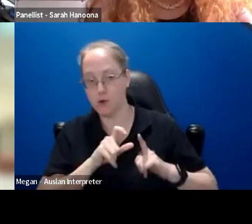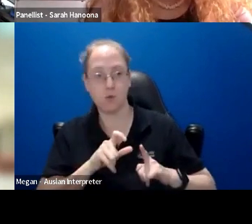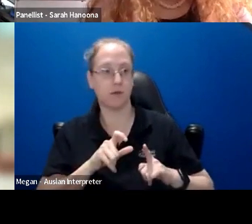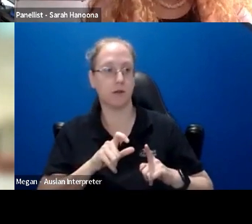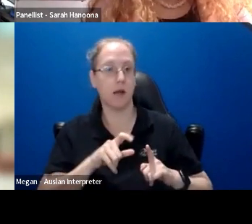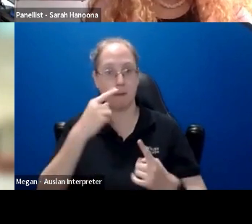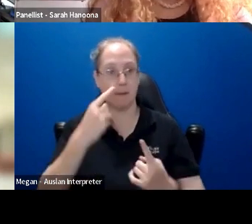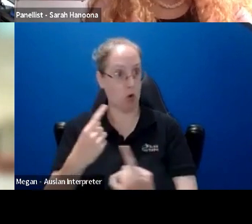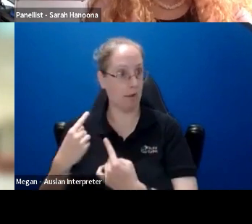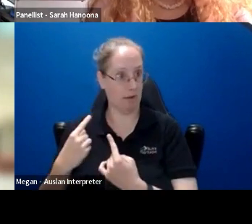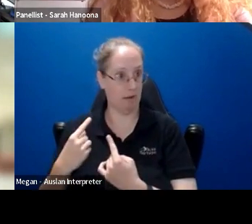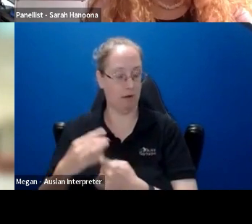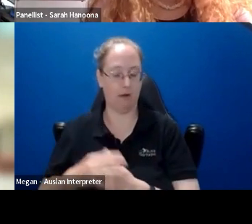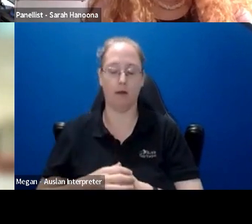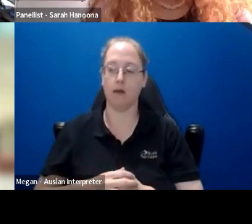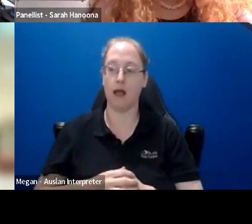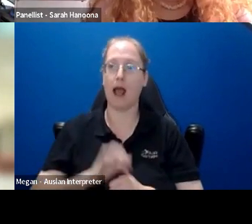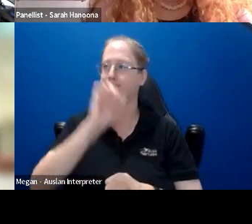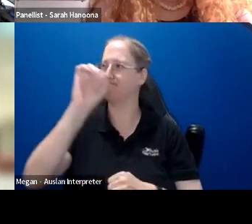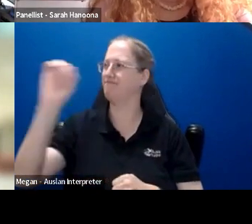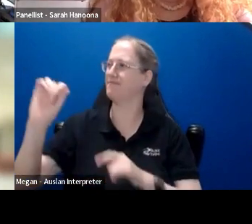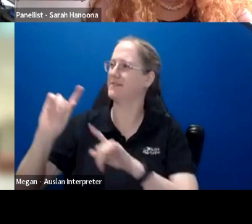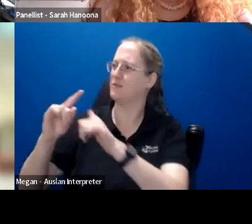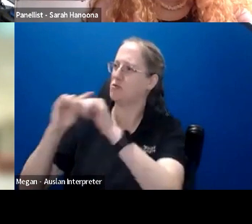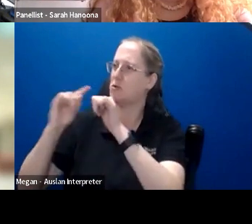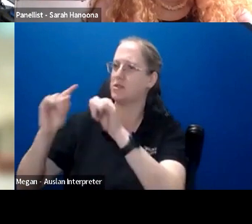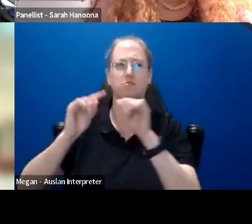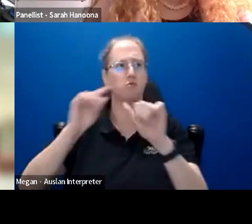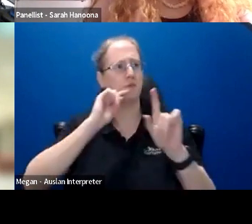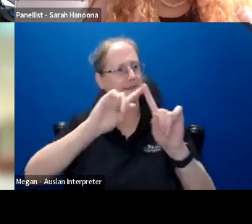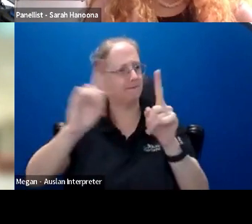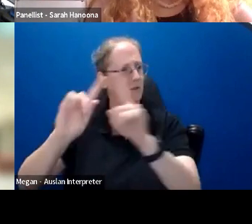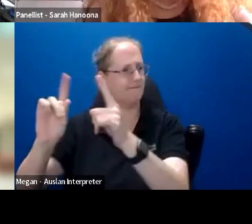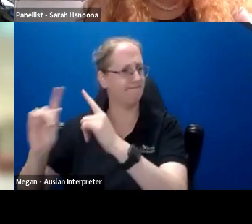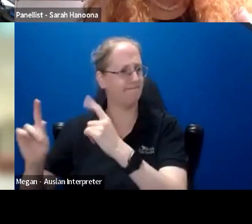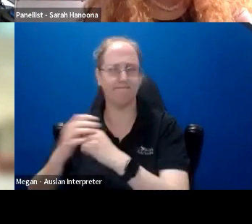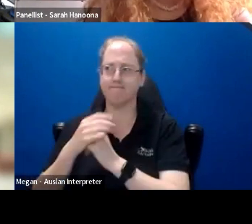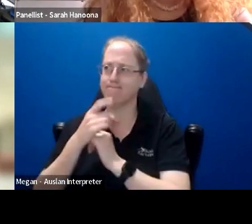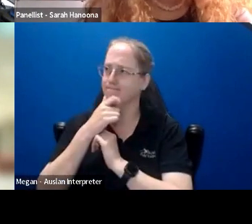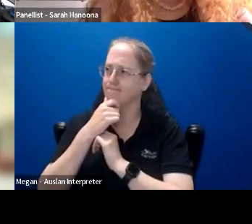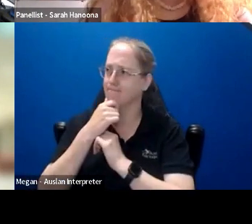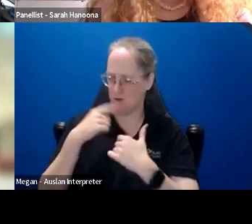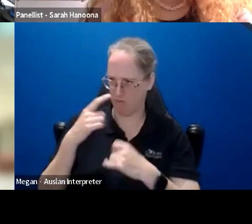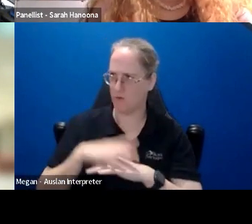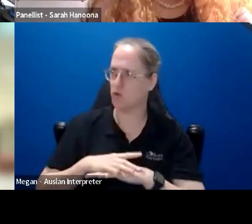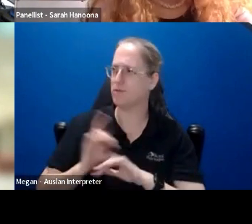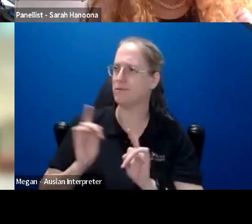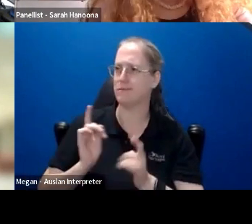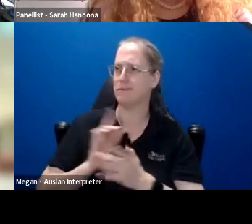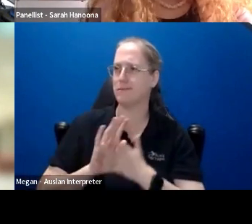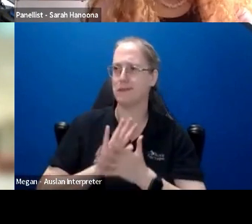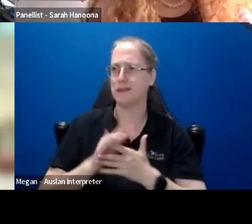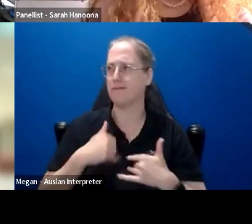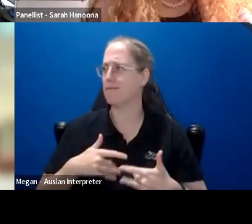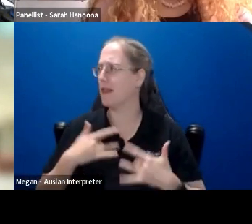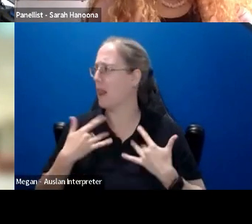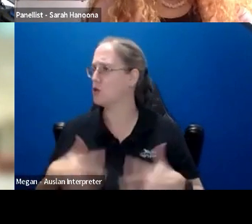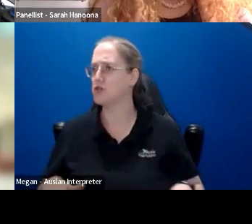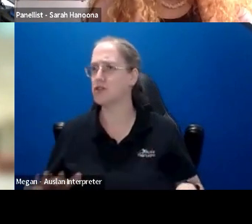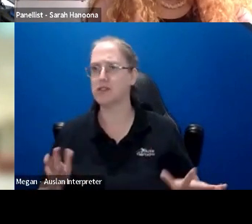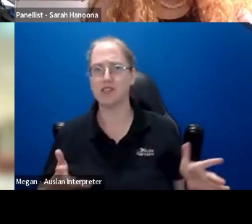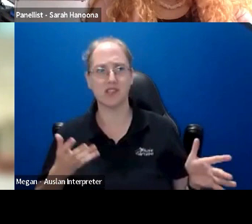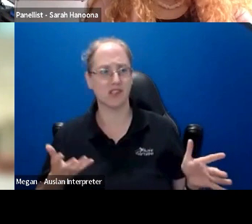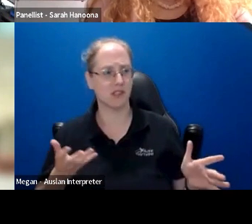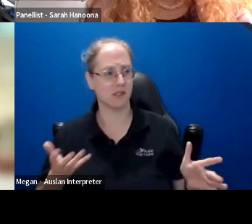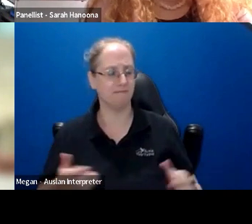people will say different stuff. So I was really like I'm confused and feel lost. And